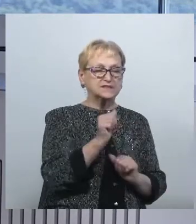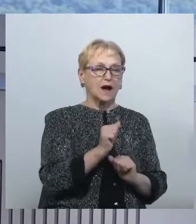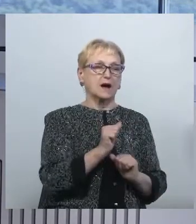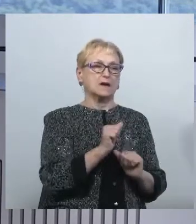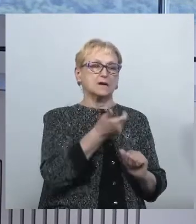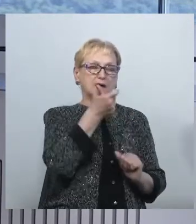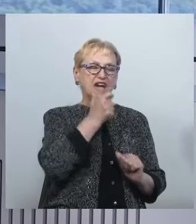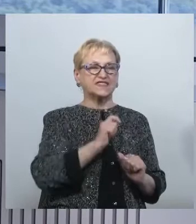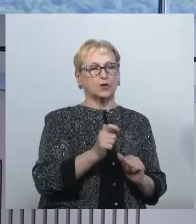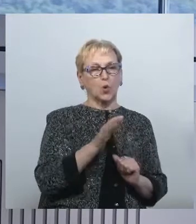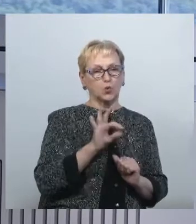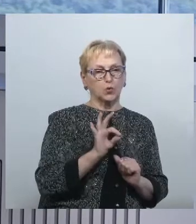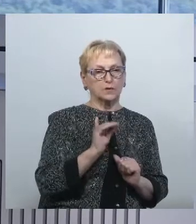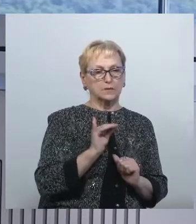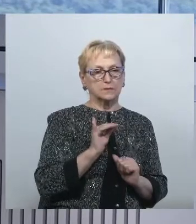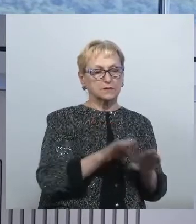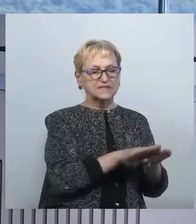professional standards.